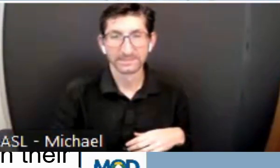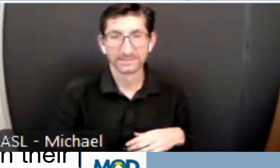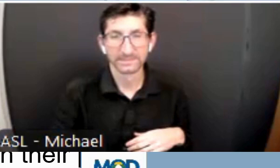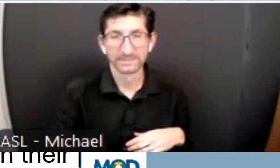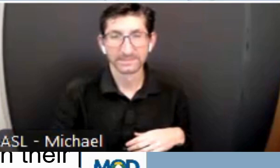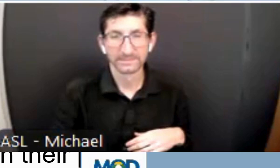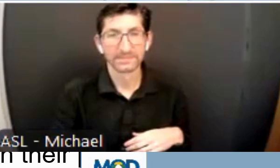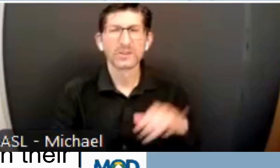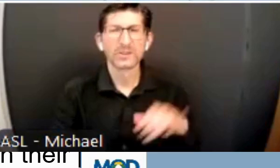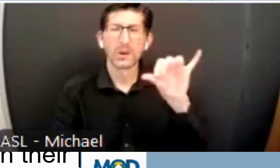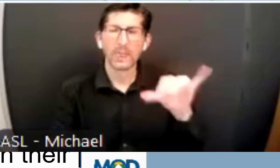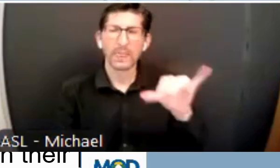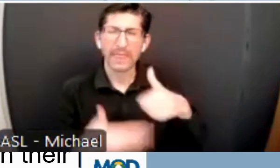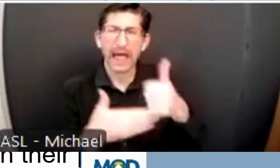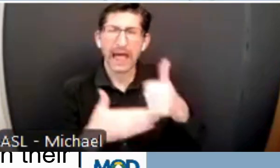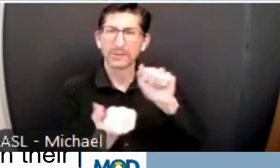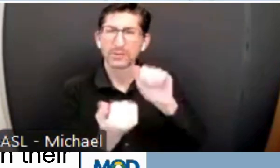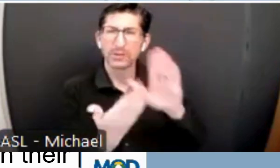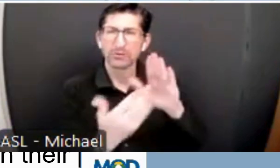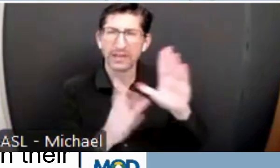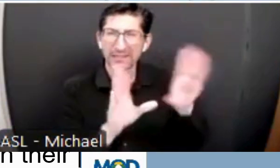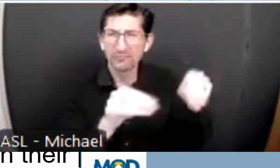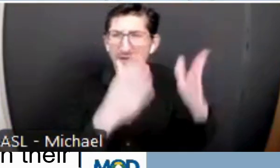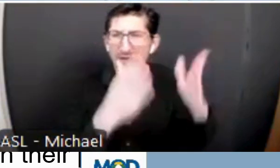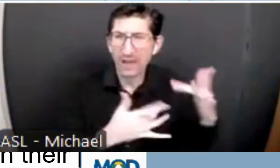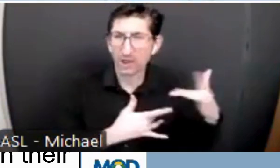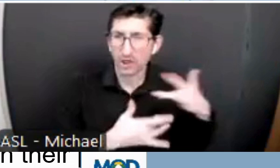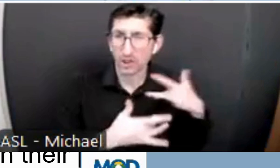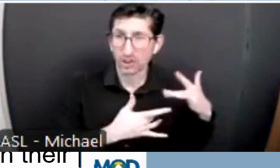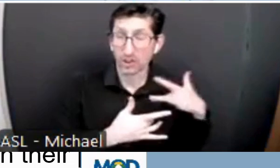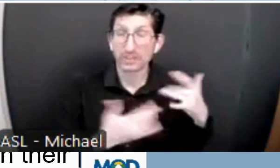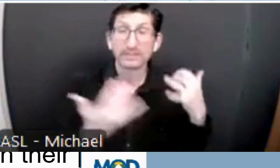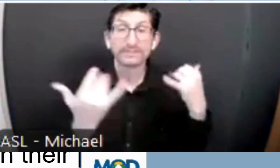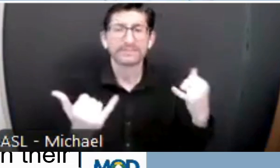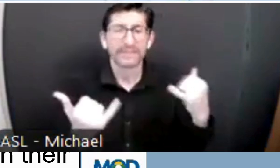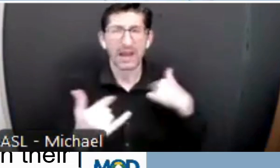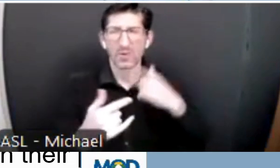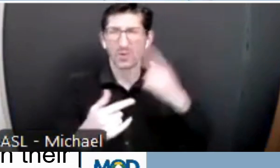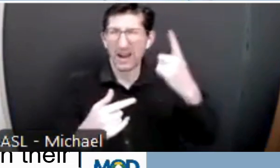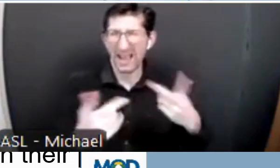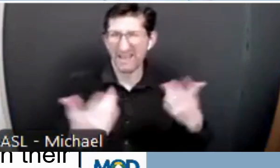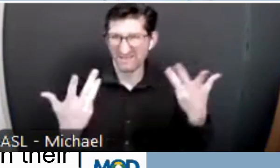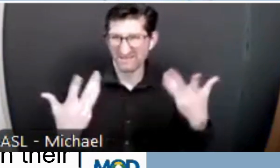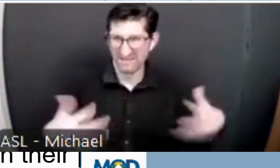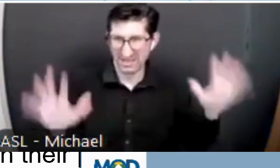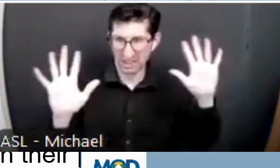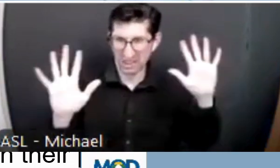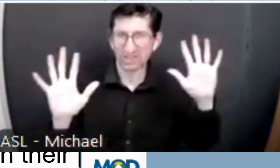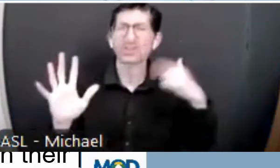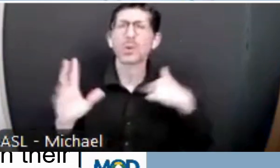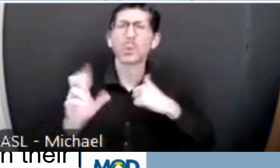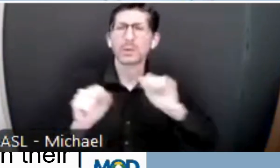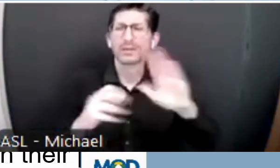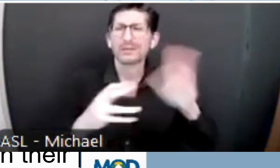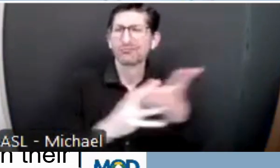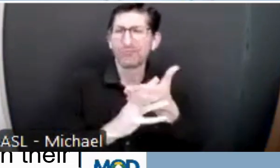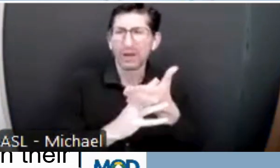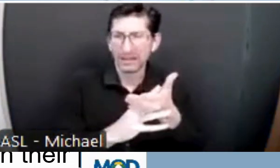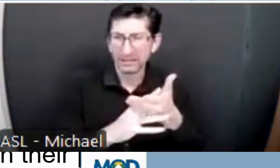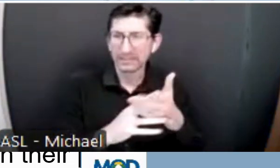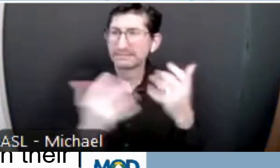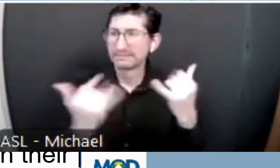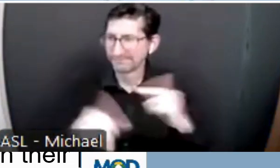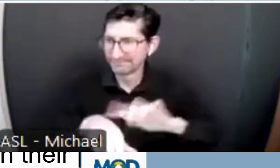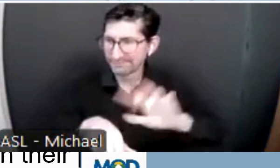about halfway through now, so let's take a 5-minute break. It is 6:18,